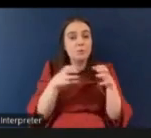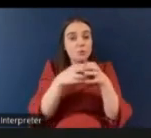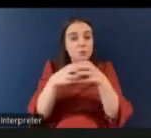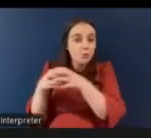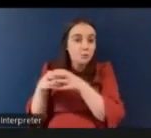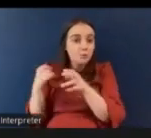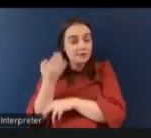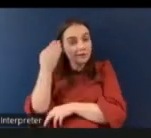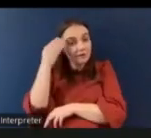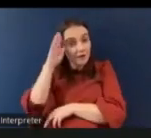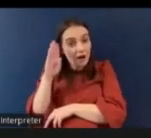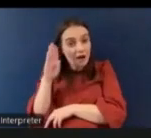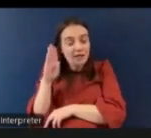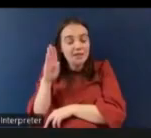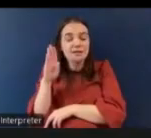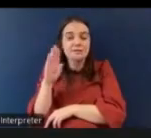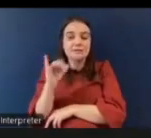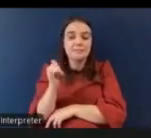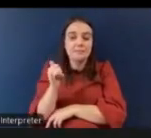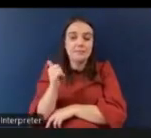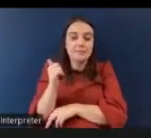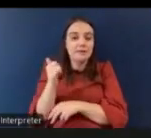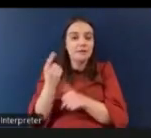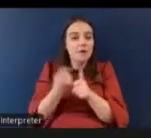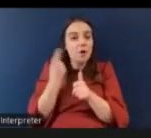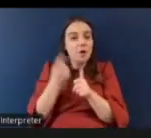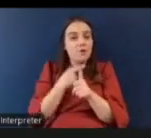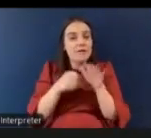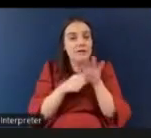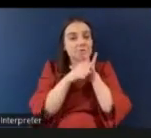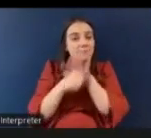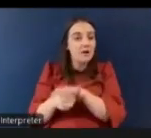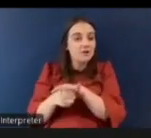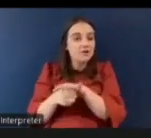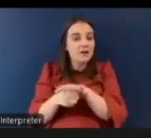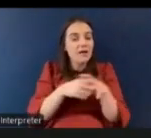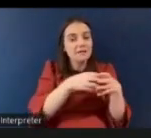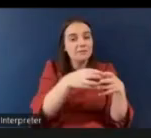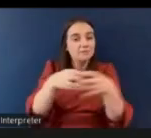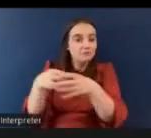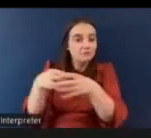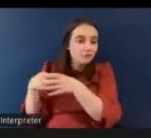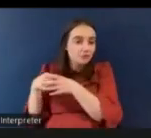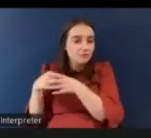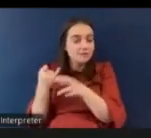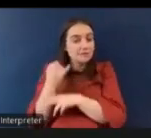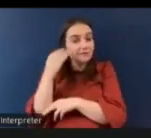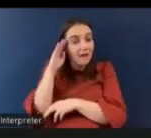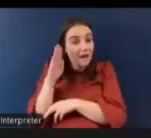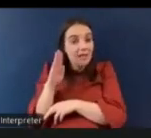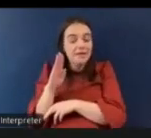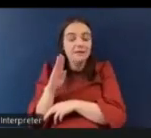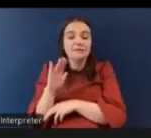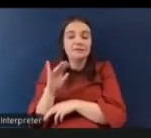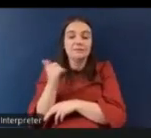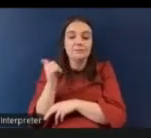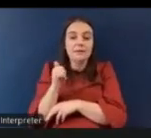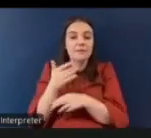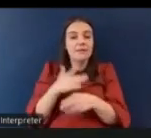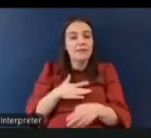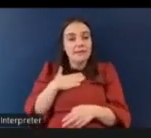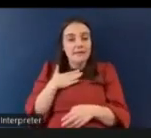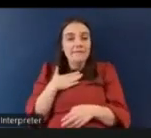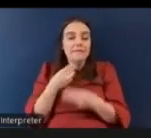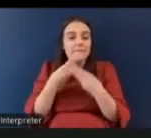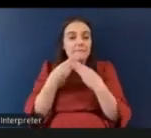might be tending to live in poverty or who are definitely not properly represented in existing policy or in